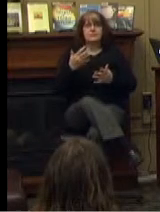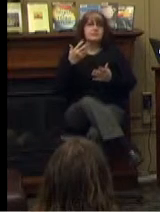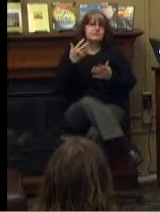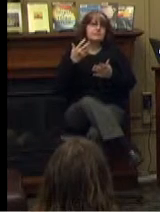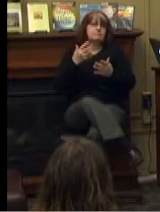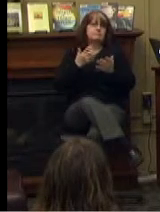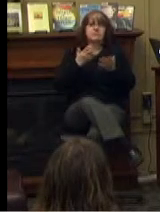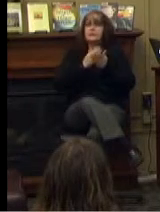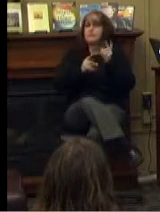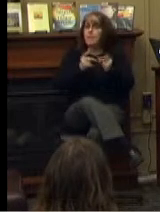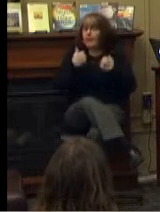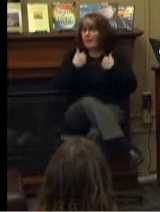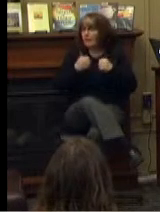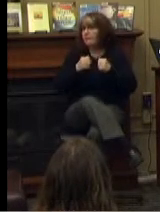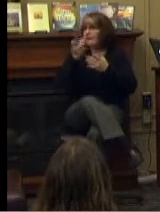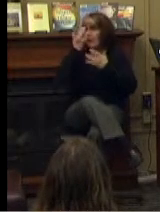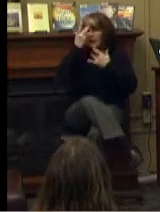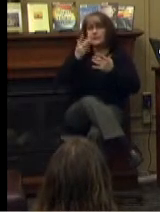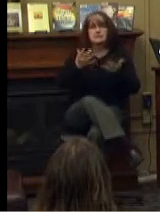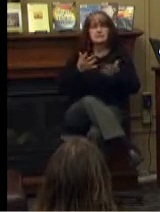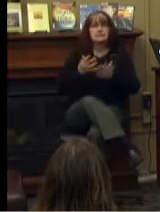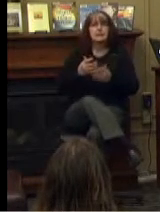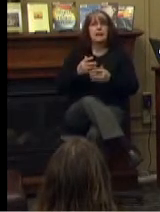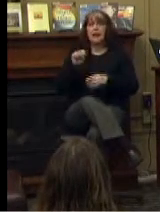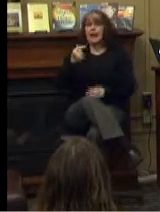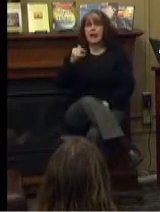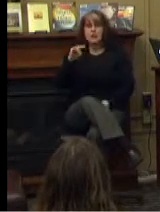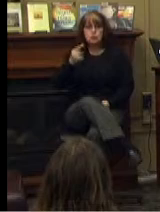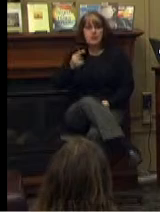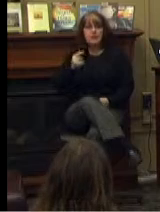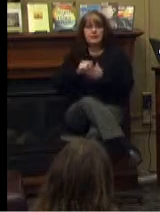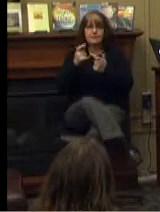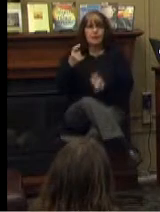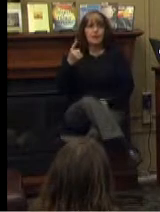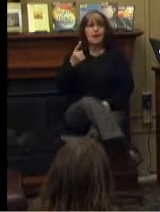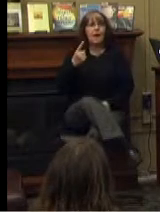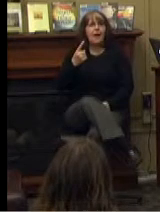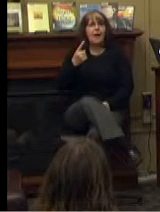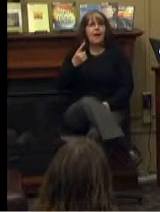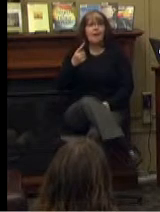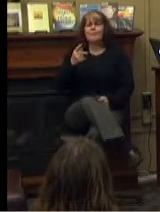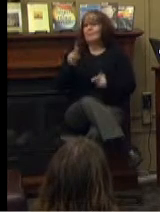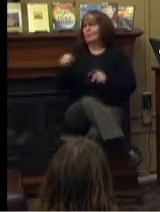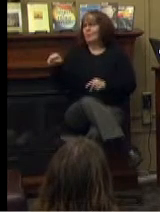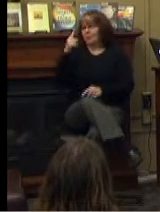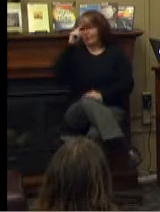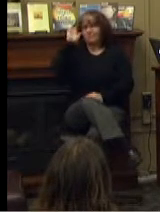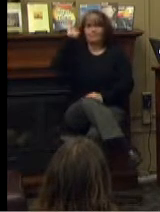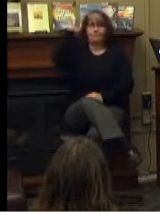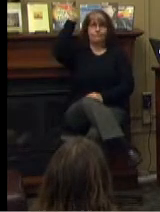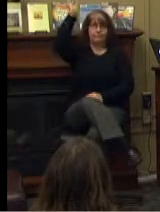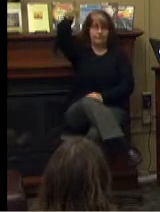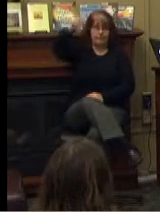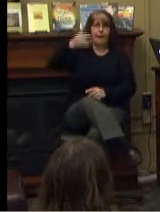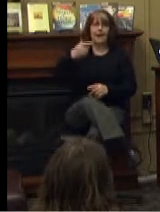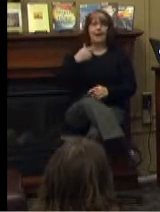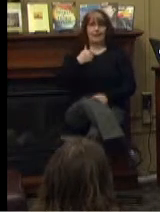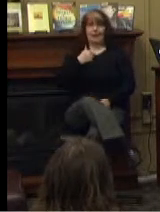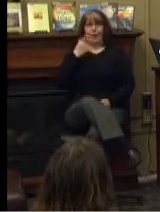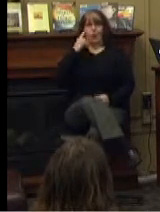oh, that's so far down the line. I thought that was yesterday, right? And now look at me. And so